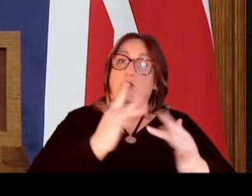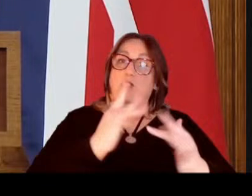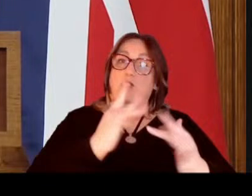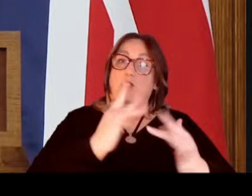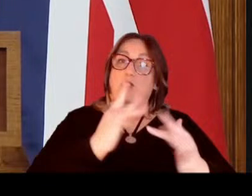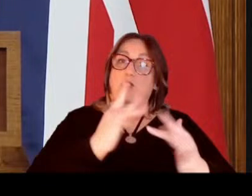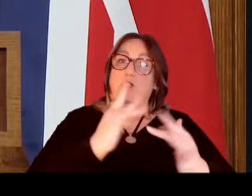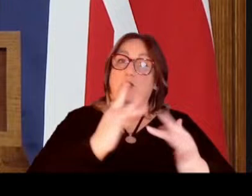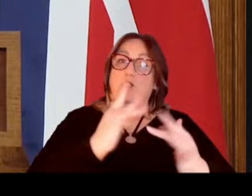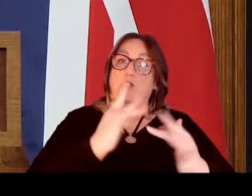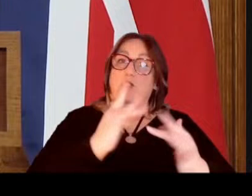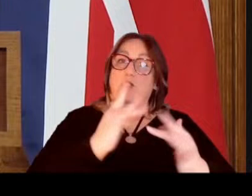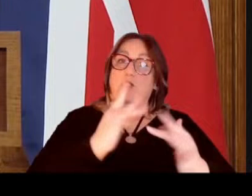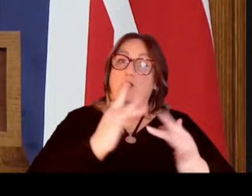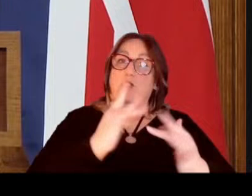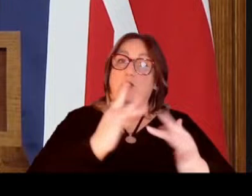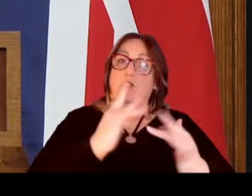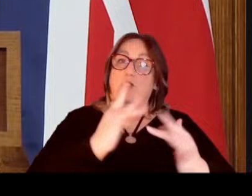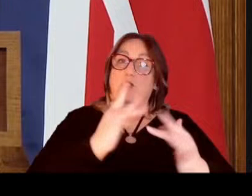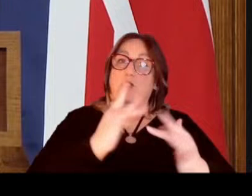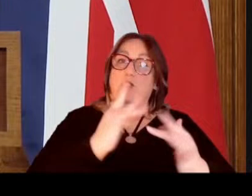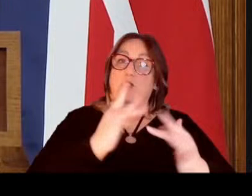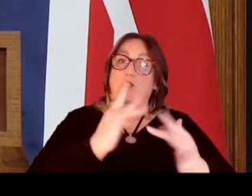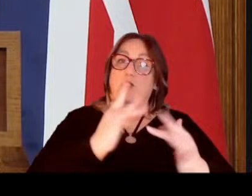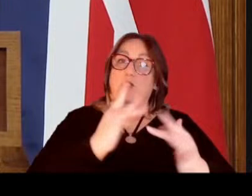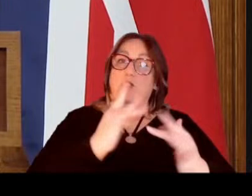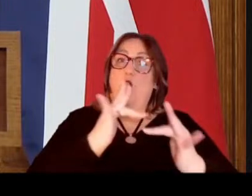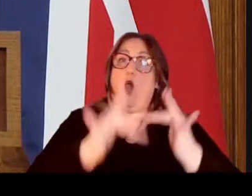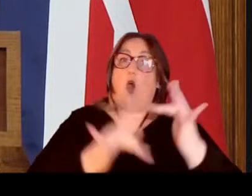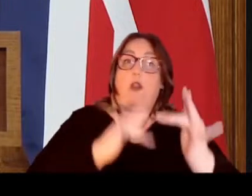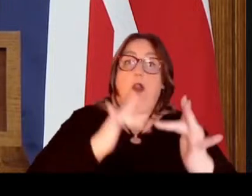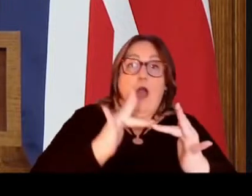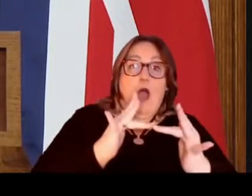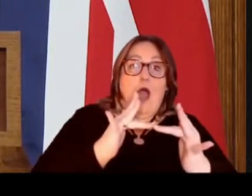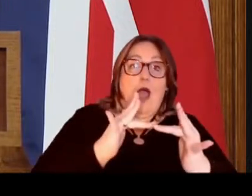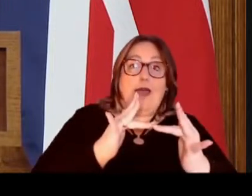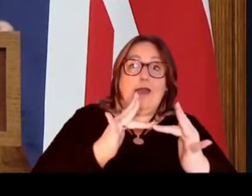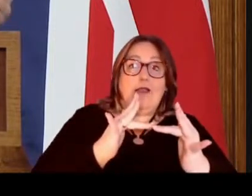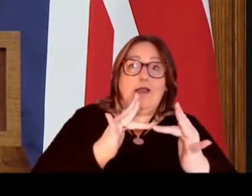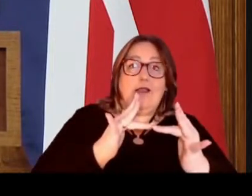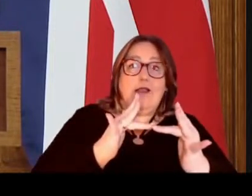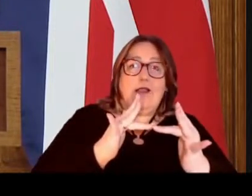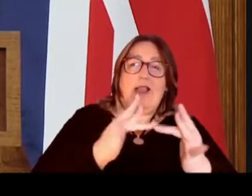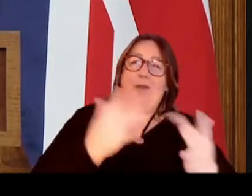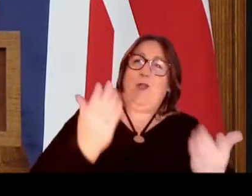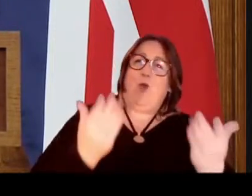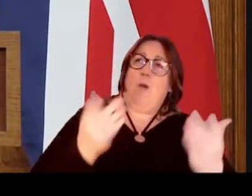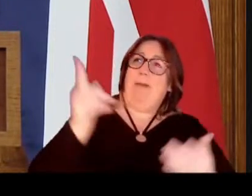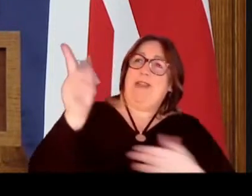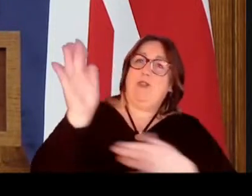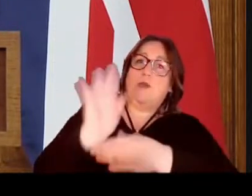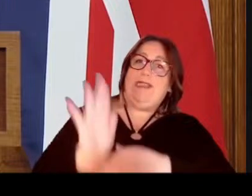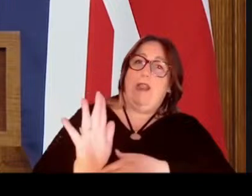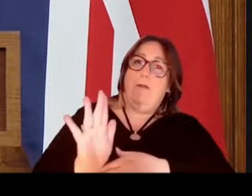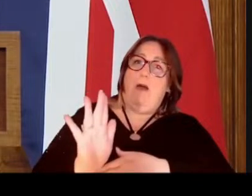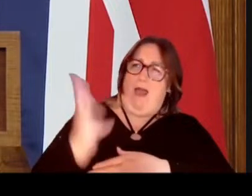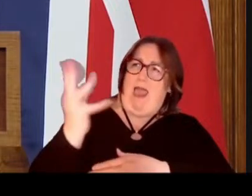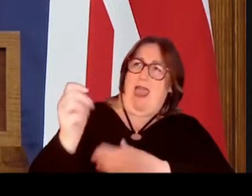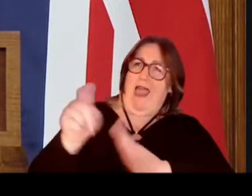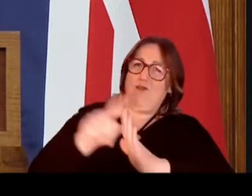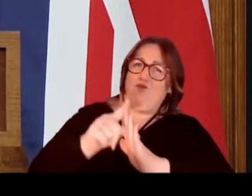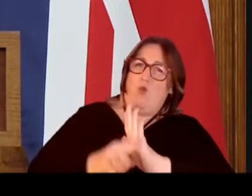either. Anyway, this is near the end, so I'll just play this bit. Cinema. Okay. And yet online, you can access no end